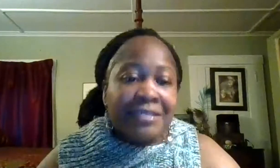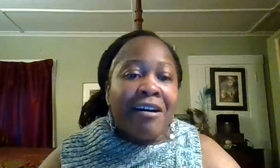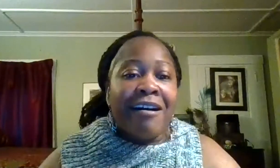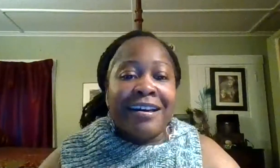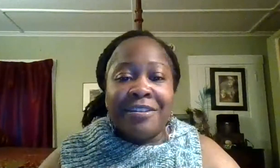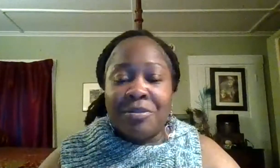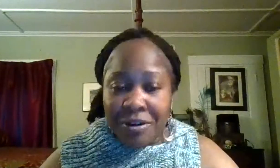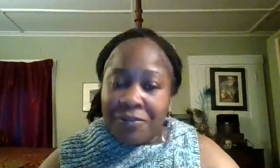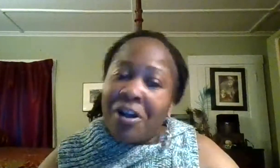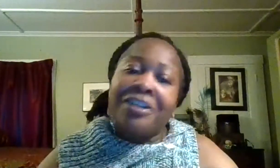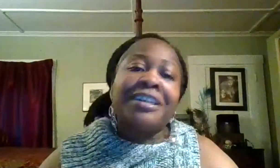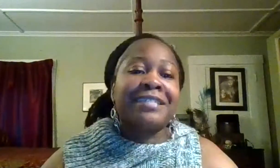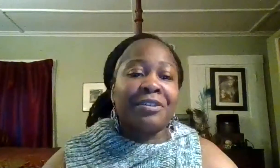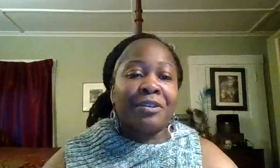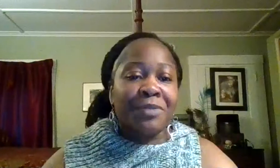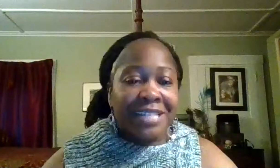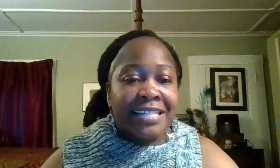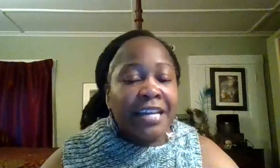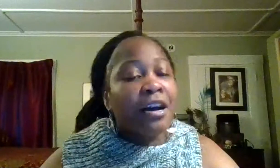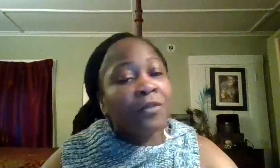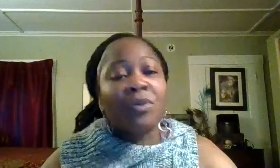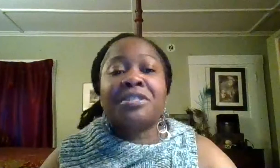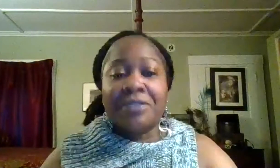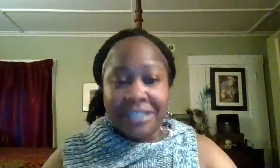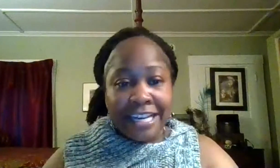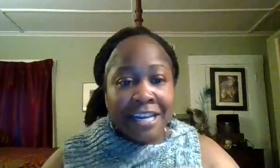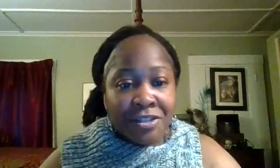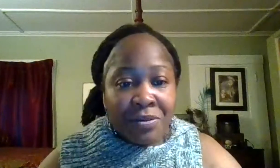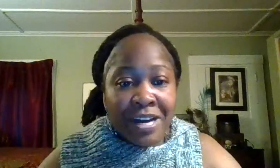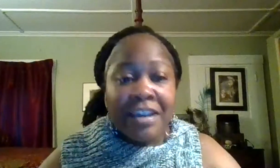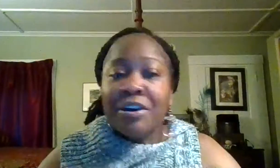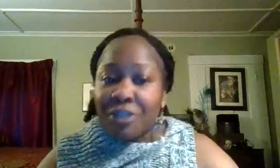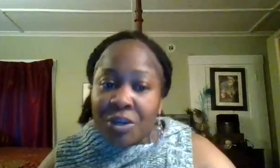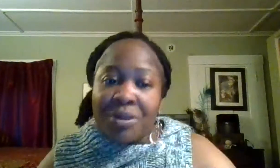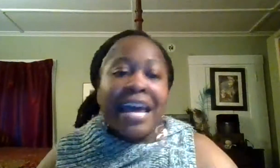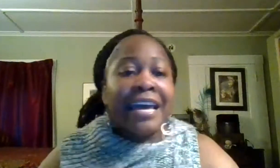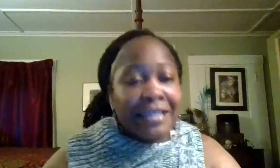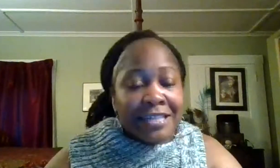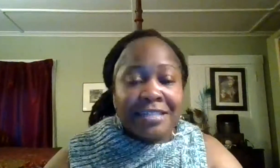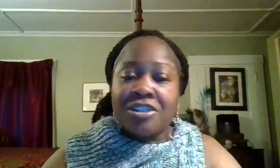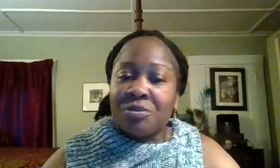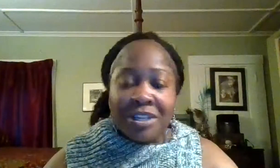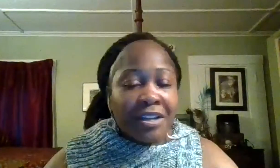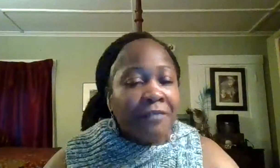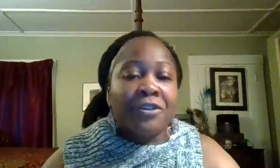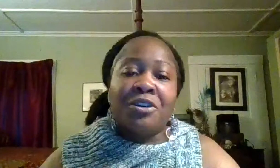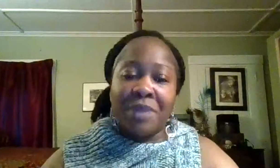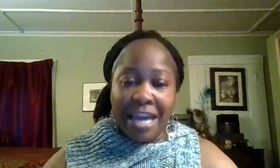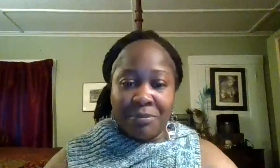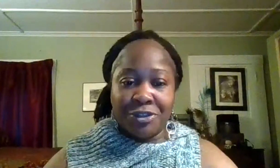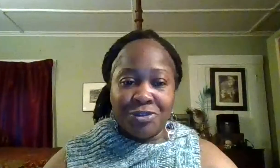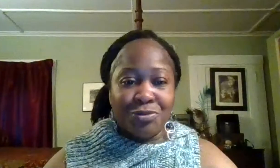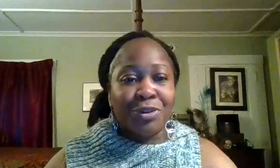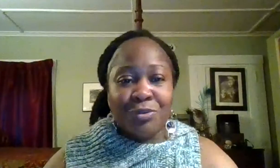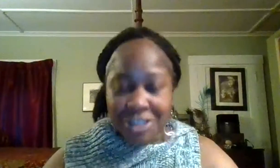focus on the wonderful artists that are presenting. Of course, certainly during the Q&A and the discussion, we'd love for you to be